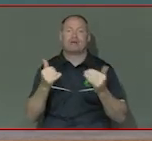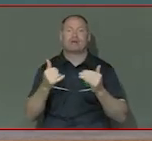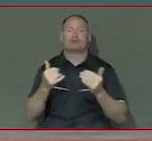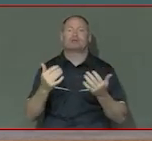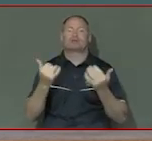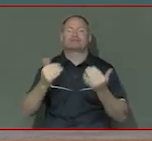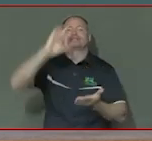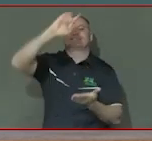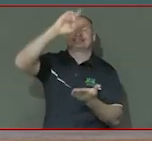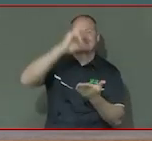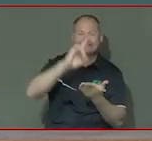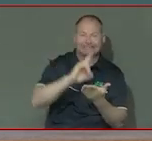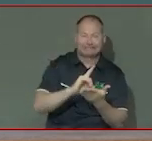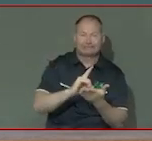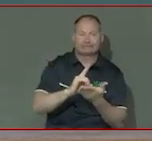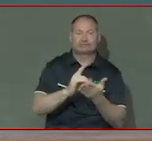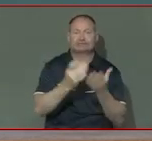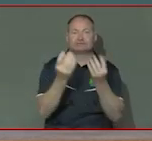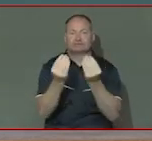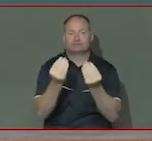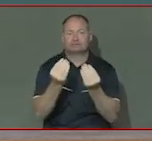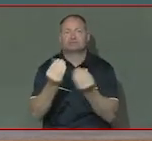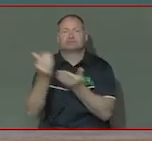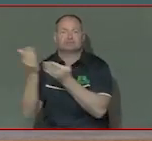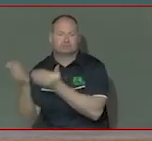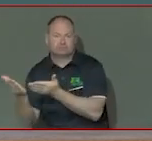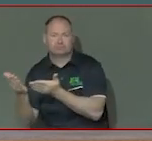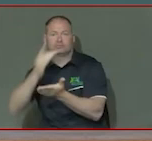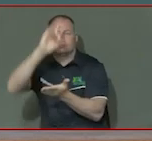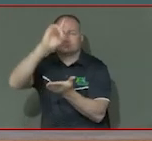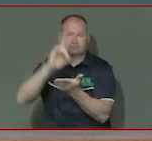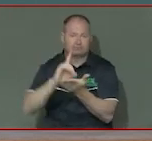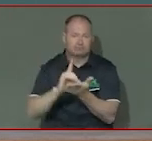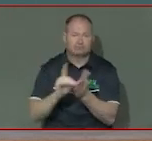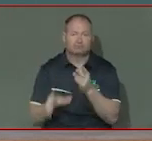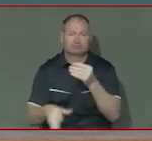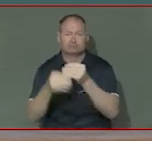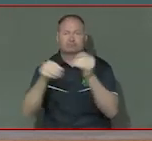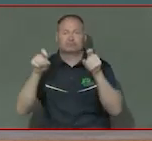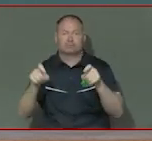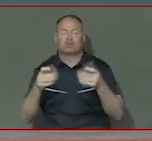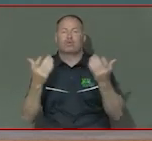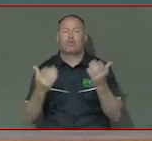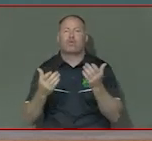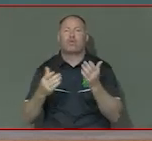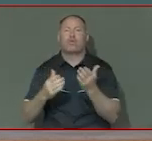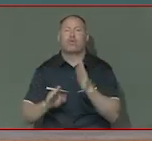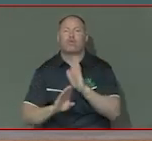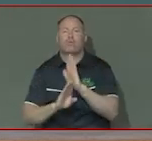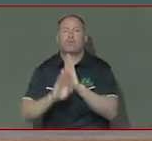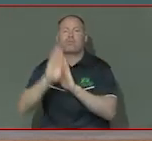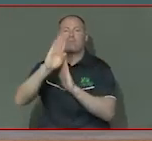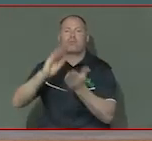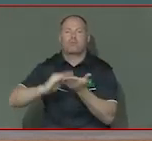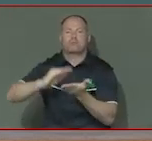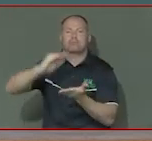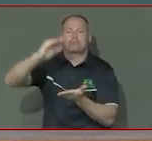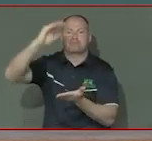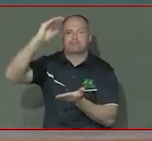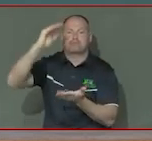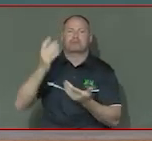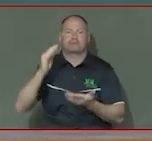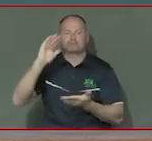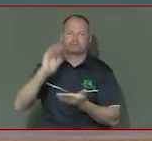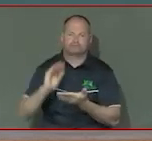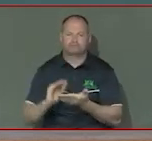from 3,6 to 1 to 2,3 to 1. Or it increased if it was the other way around. All right.